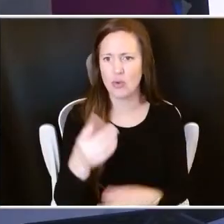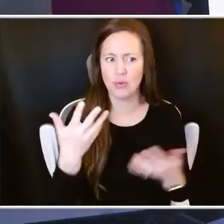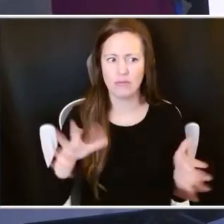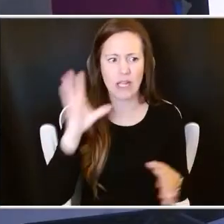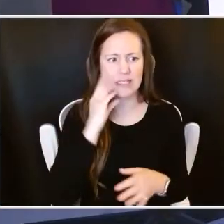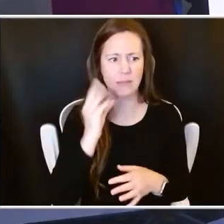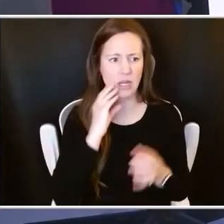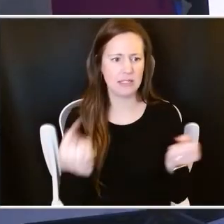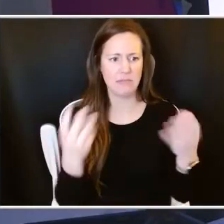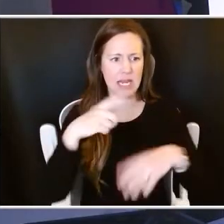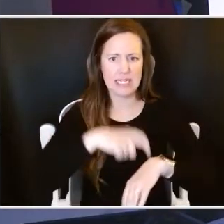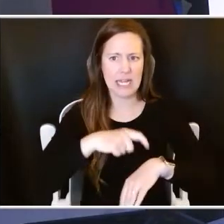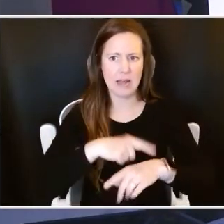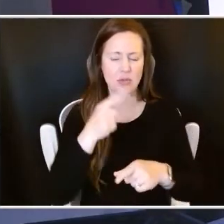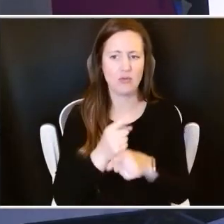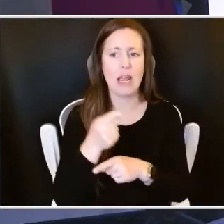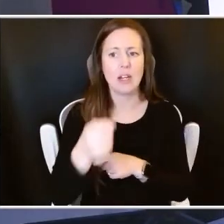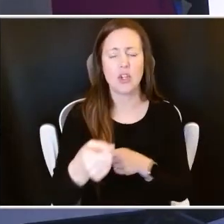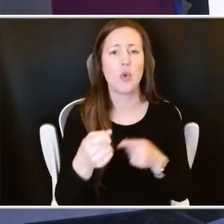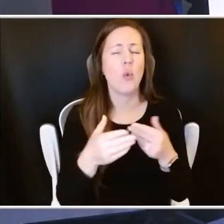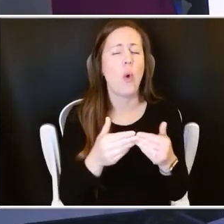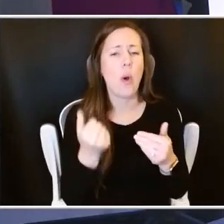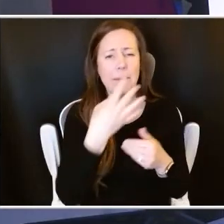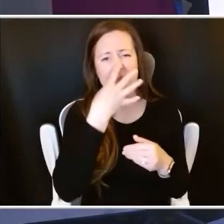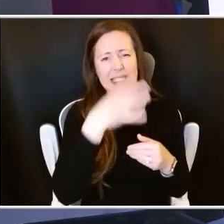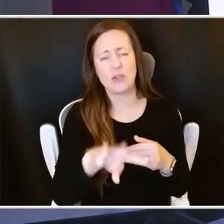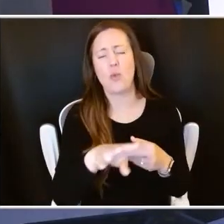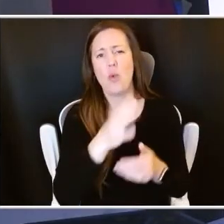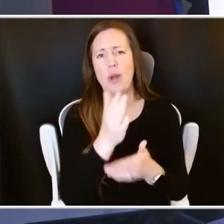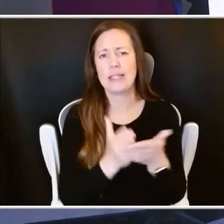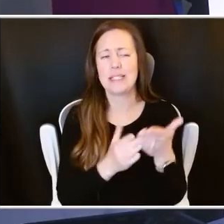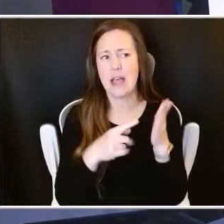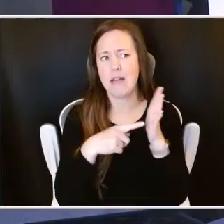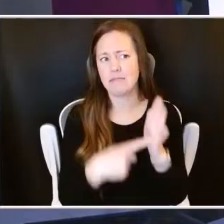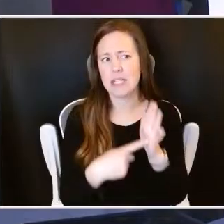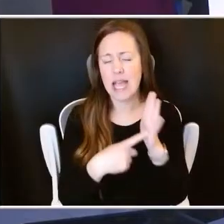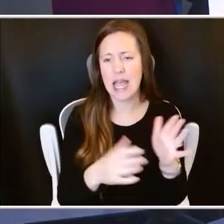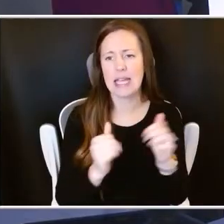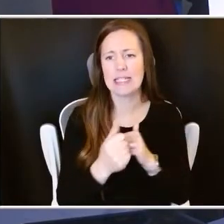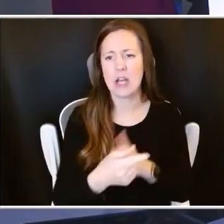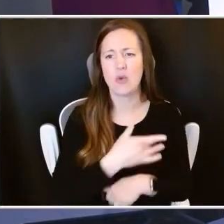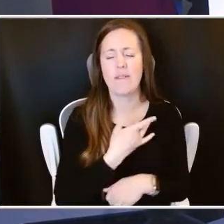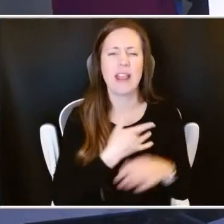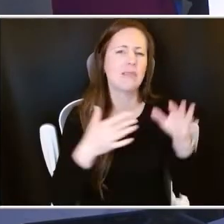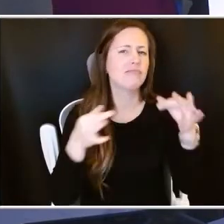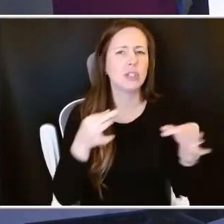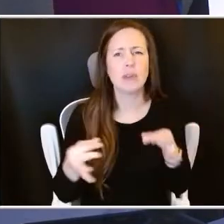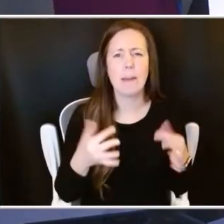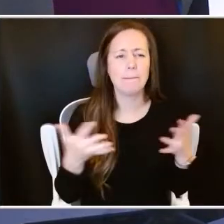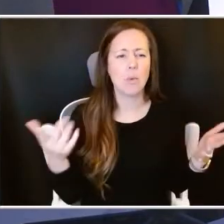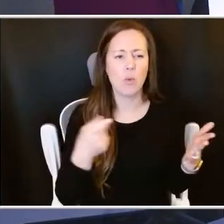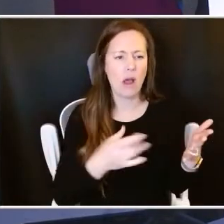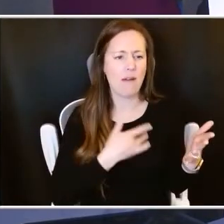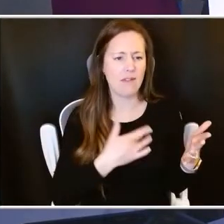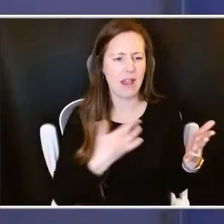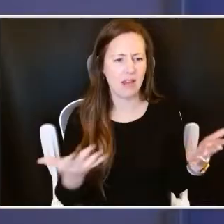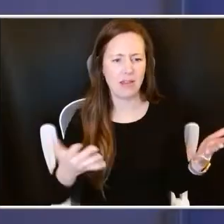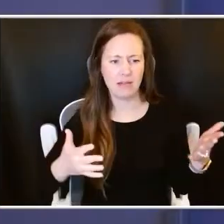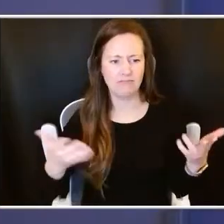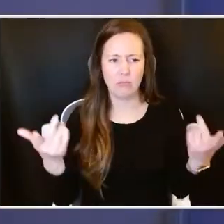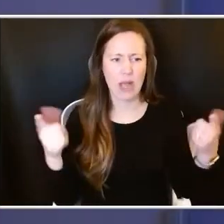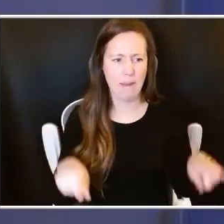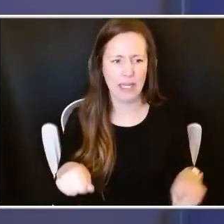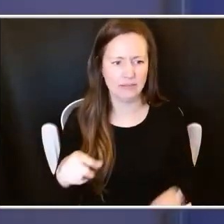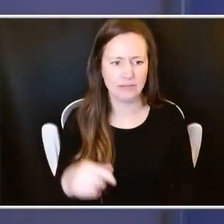You almost ignored some signs and how you were feeling. Describe what you were feeling. What happened? Well, getting ready for